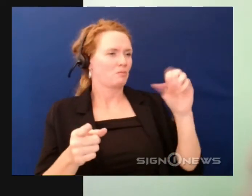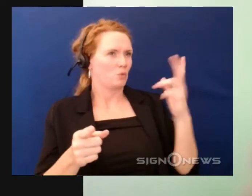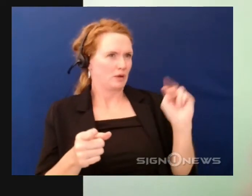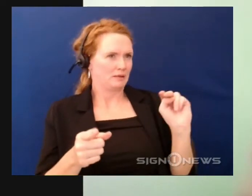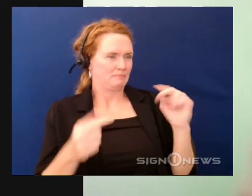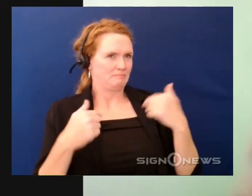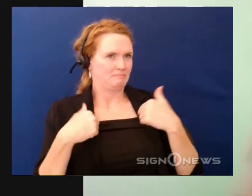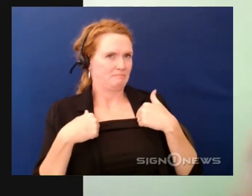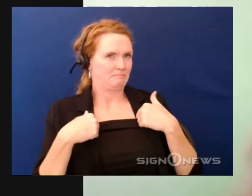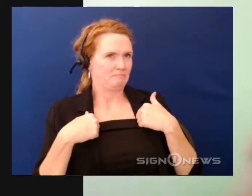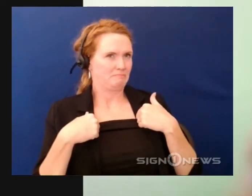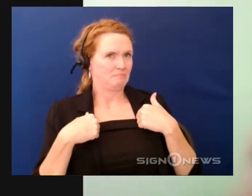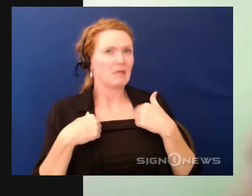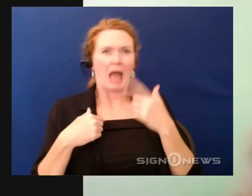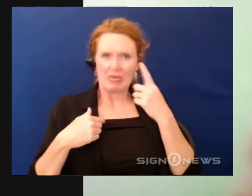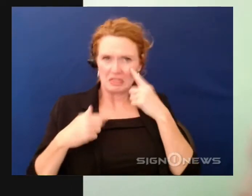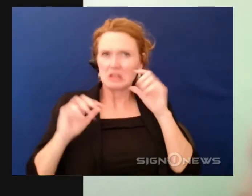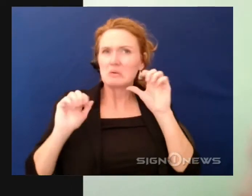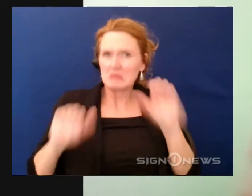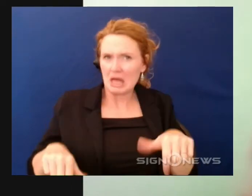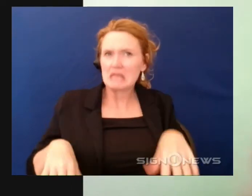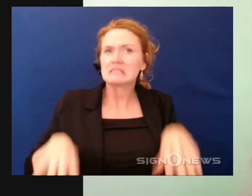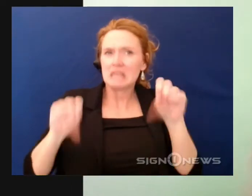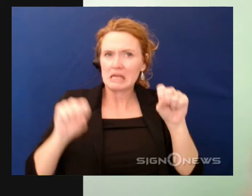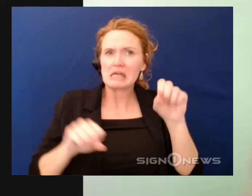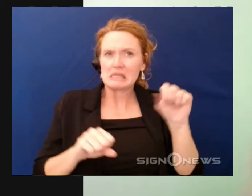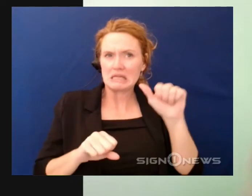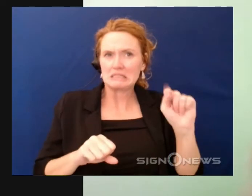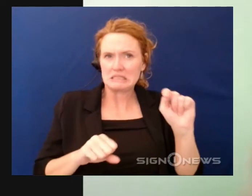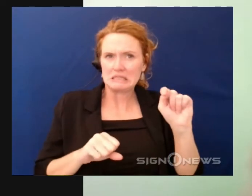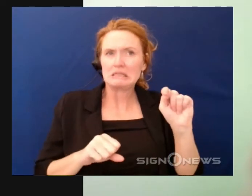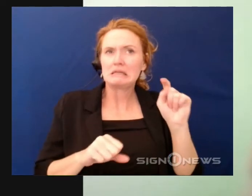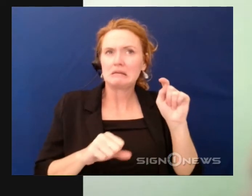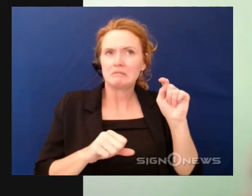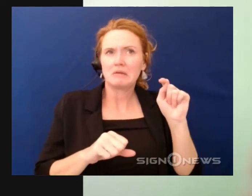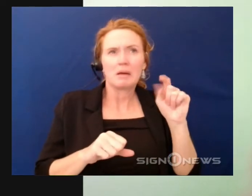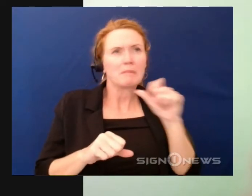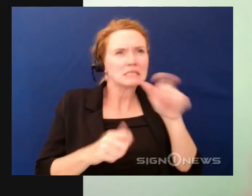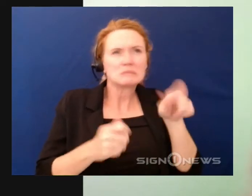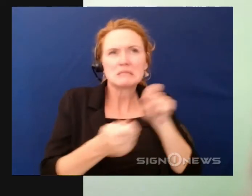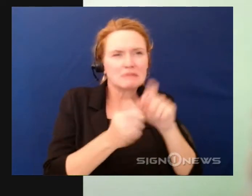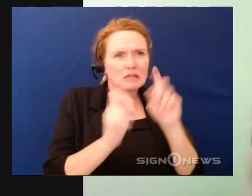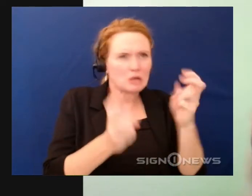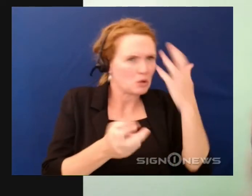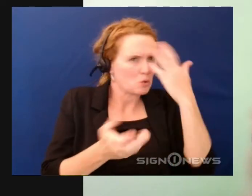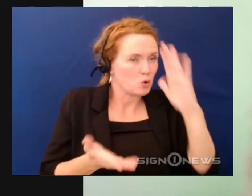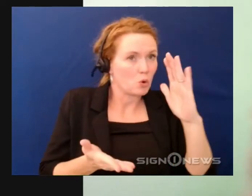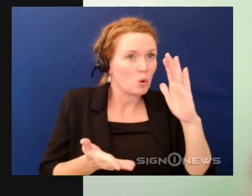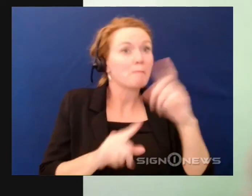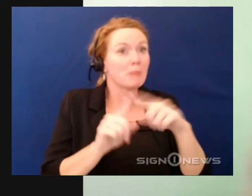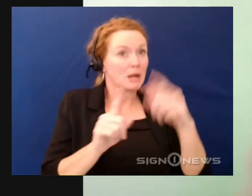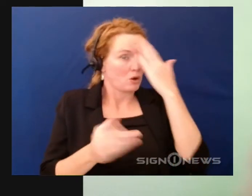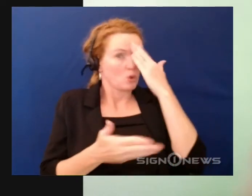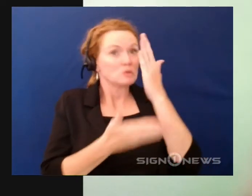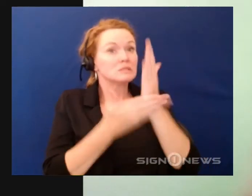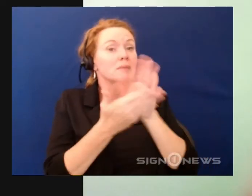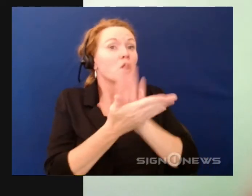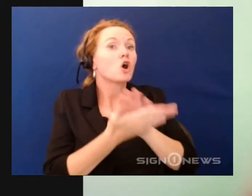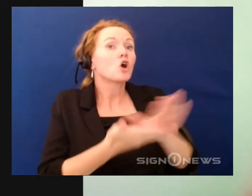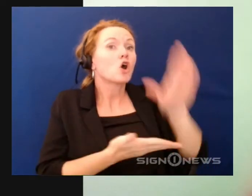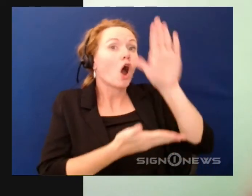any prohibition of taking the SAT for guardianship, but I also haven't looked into that particular issue. I do know that some colleges' admittance